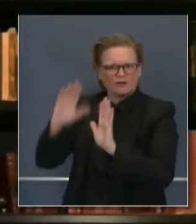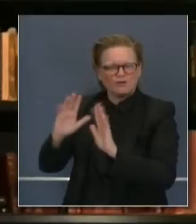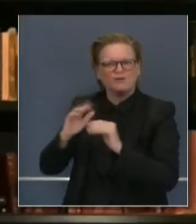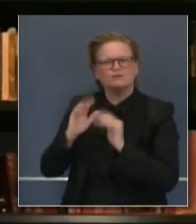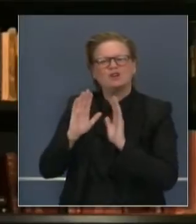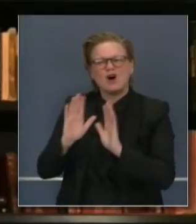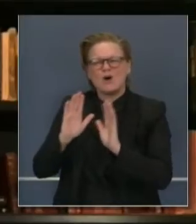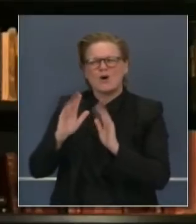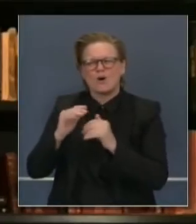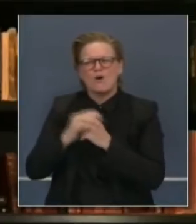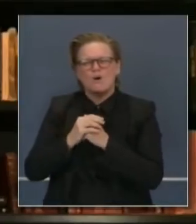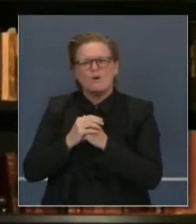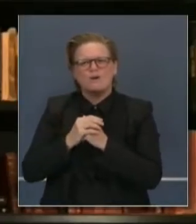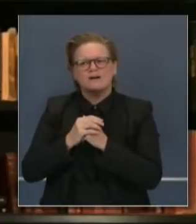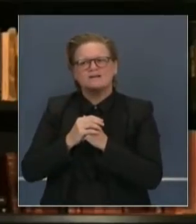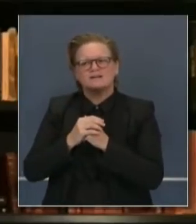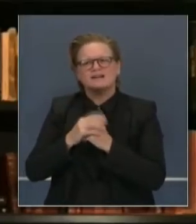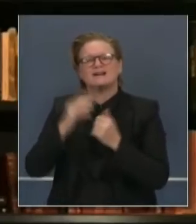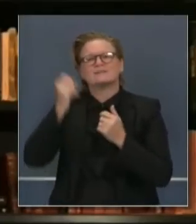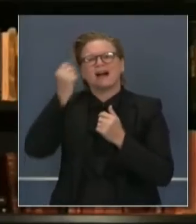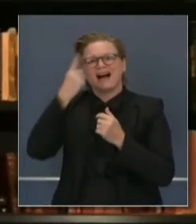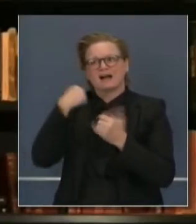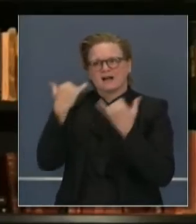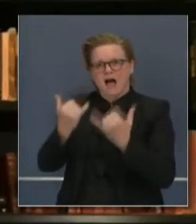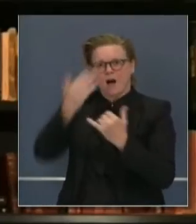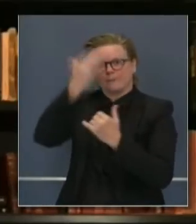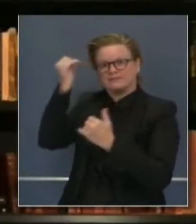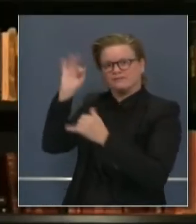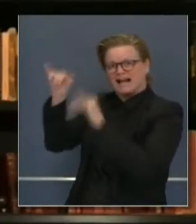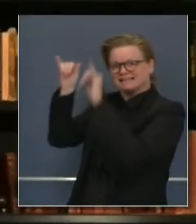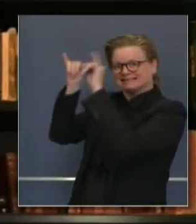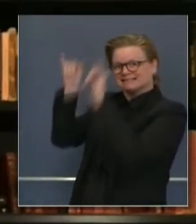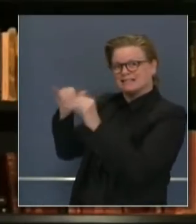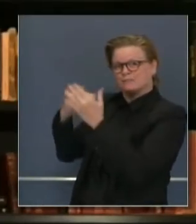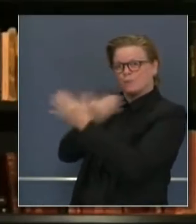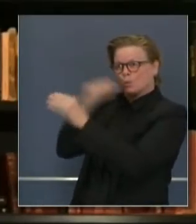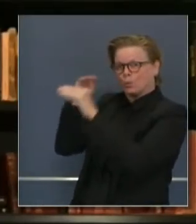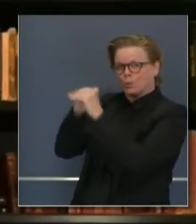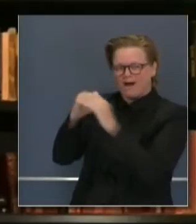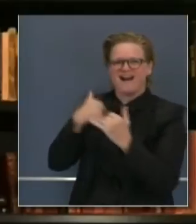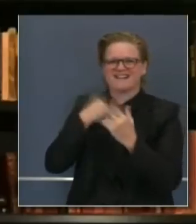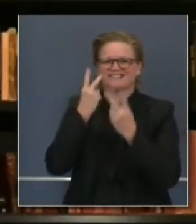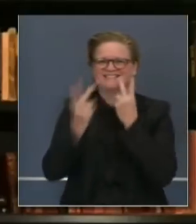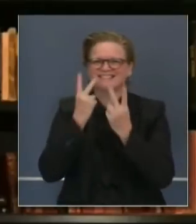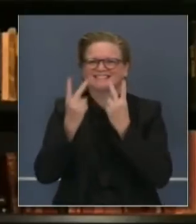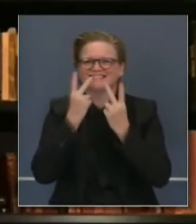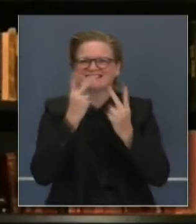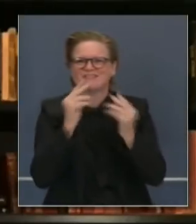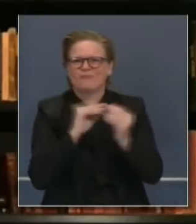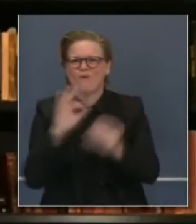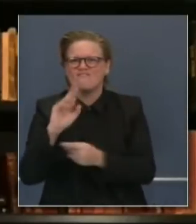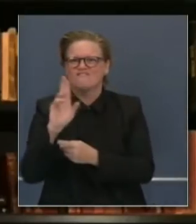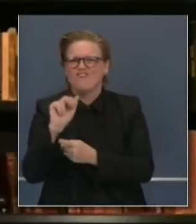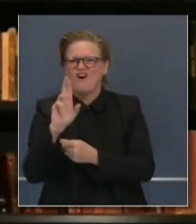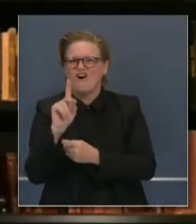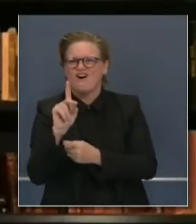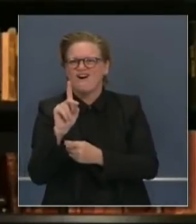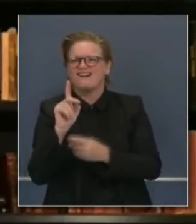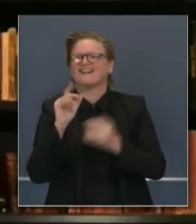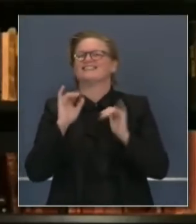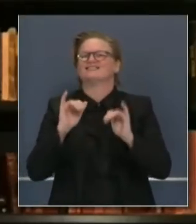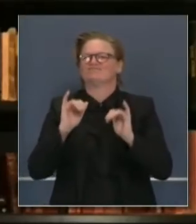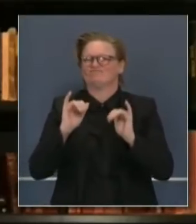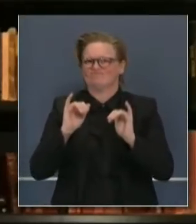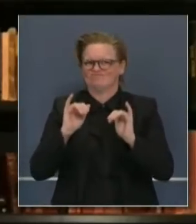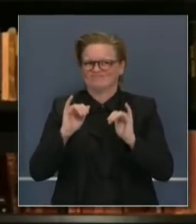of the fraud because there's a presumption of eligibility in that space, and that's the dialectic. And I think that goes to your